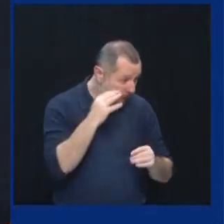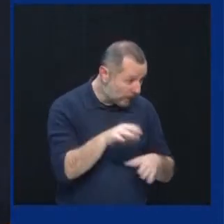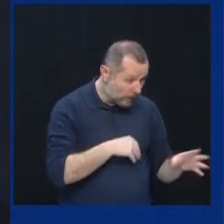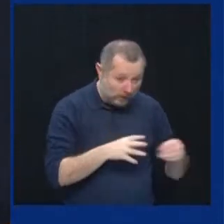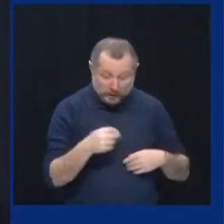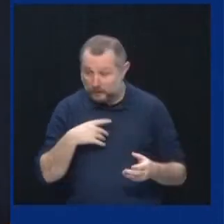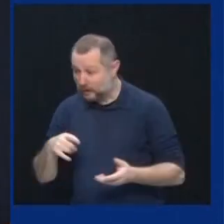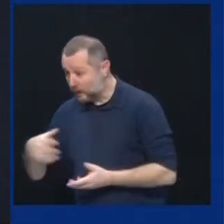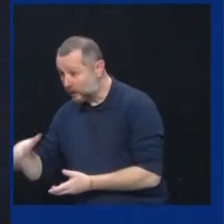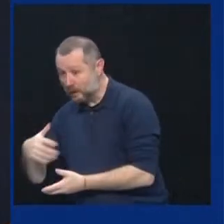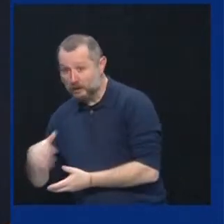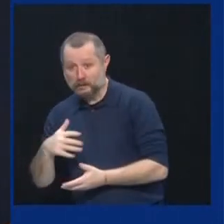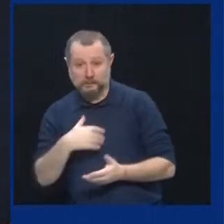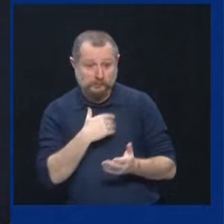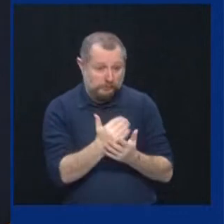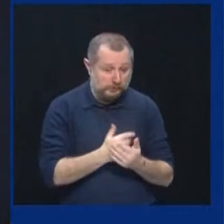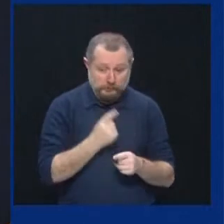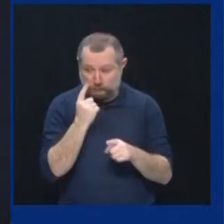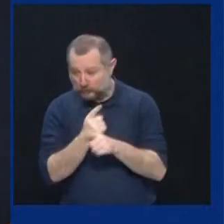sure it's right.